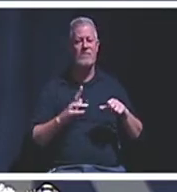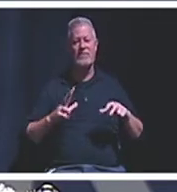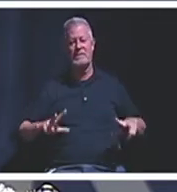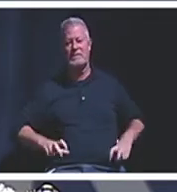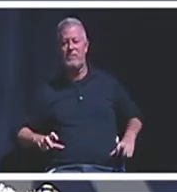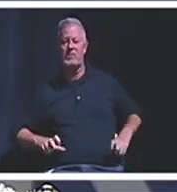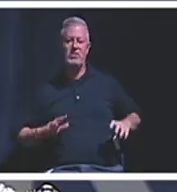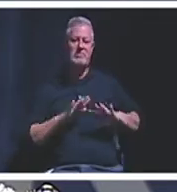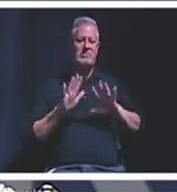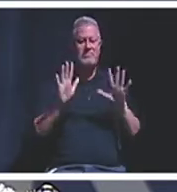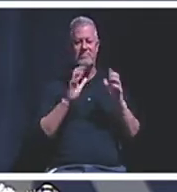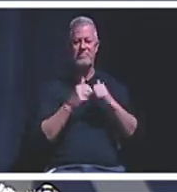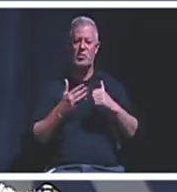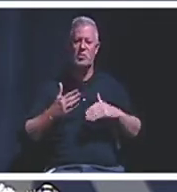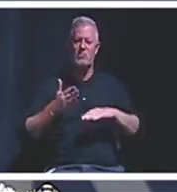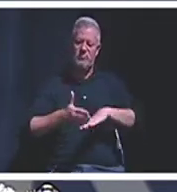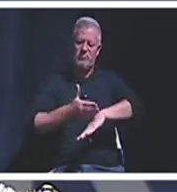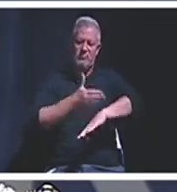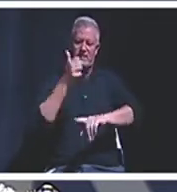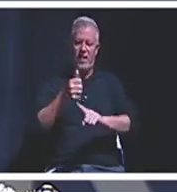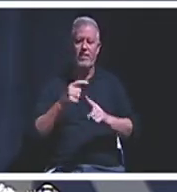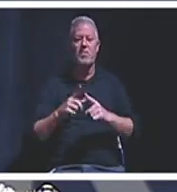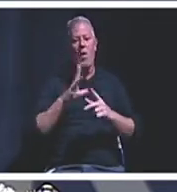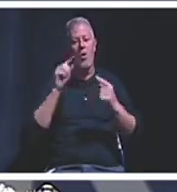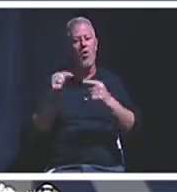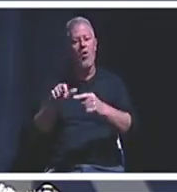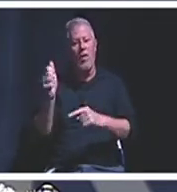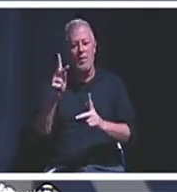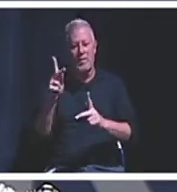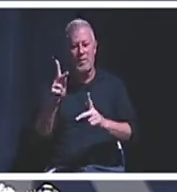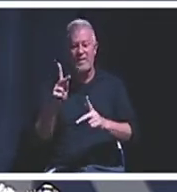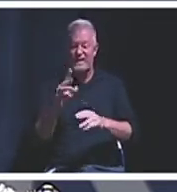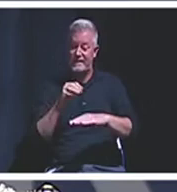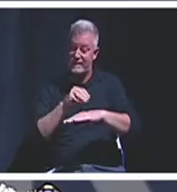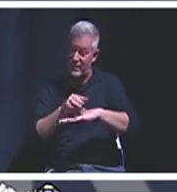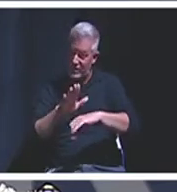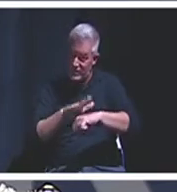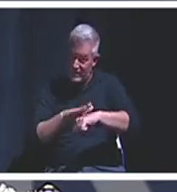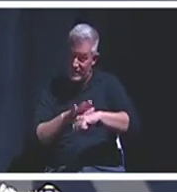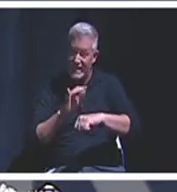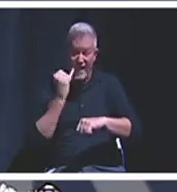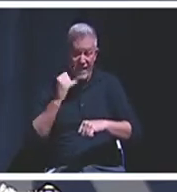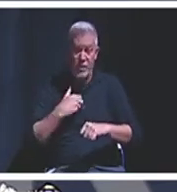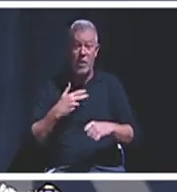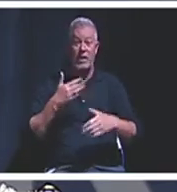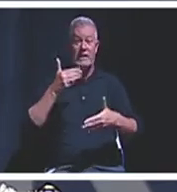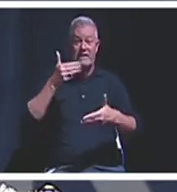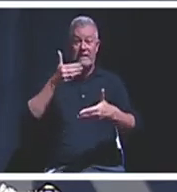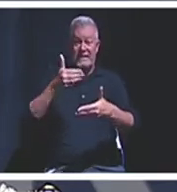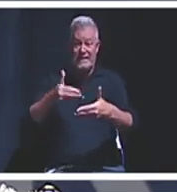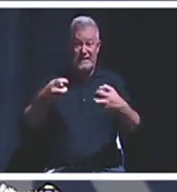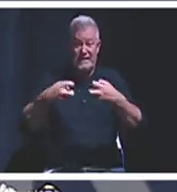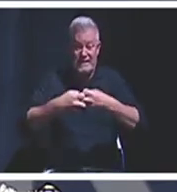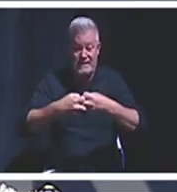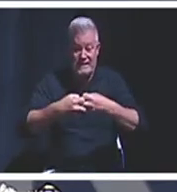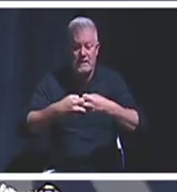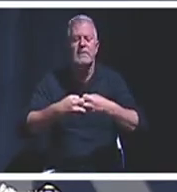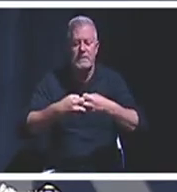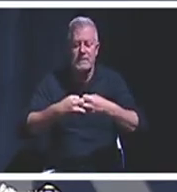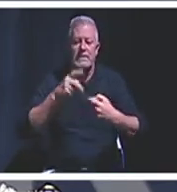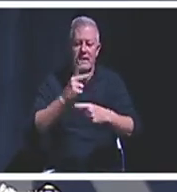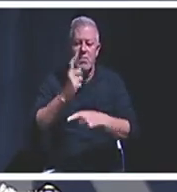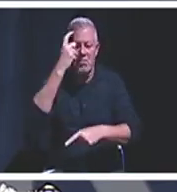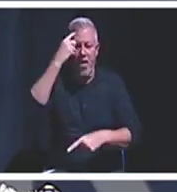personal goals, but be a detriment to others. And I advise you, when you reach that dilemma, please keep the importance of integrity in